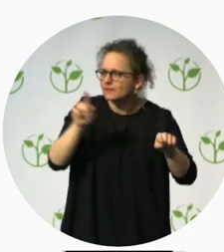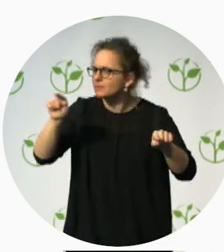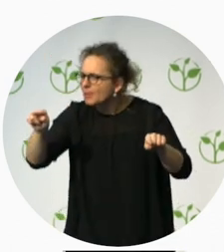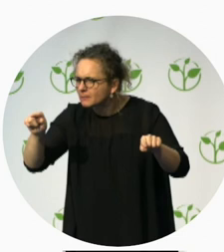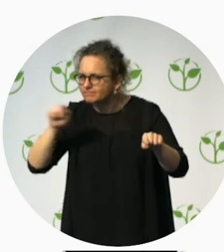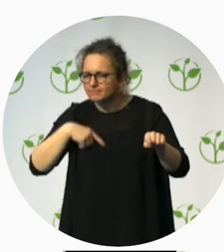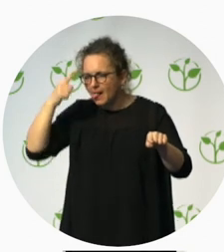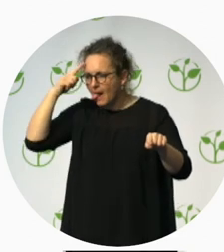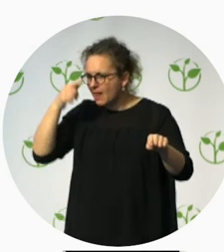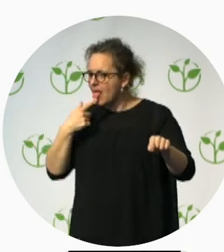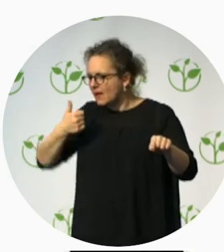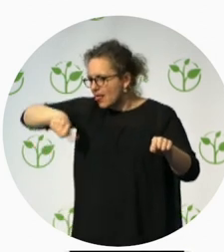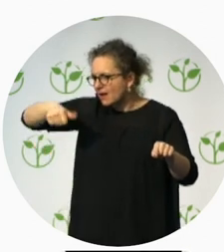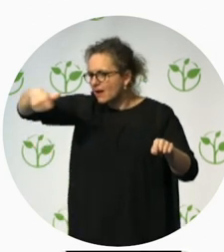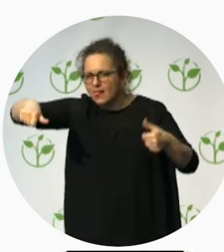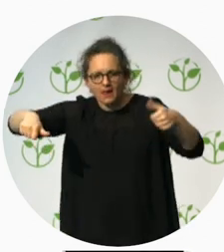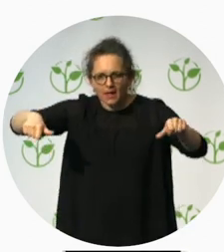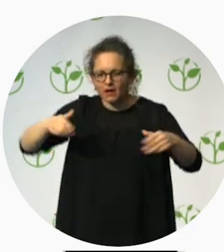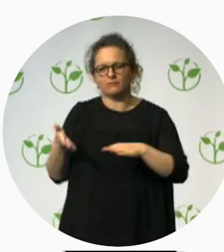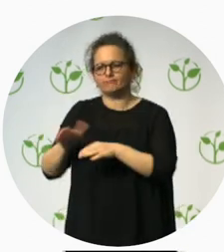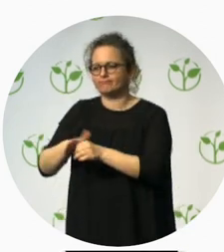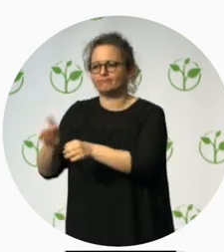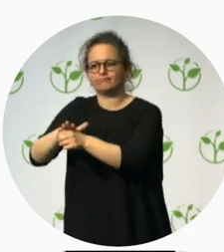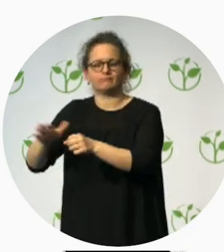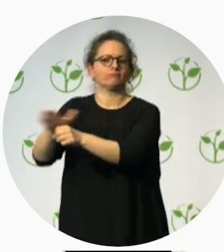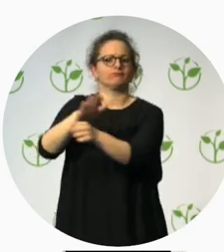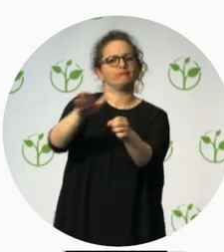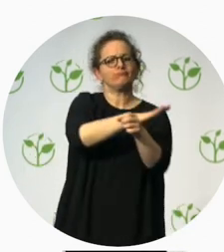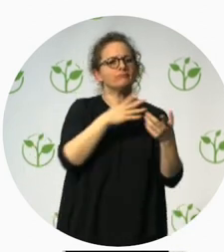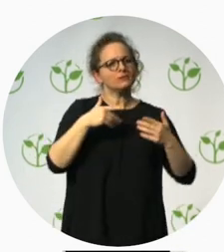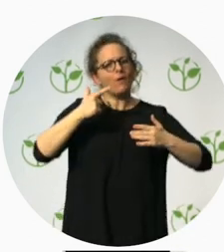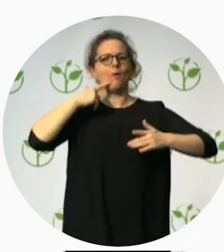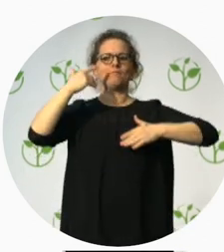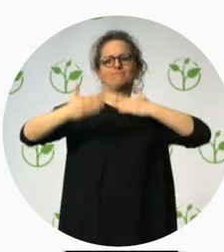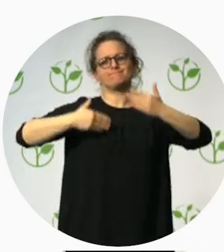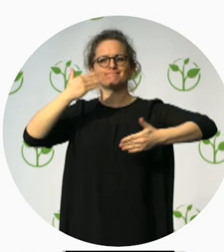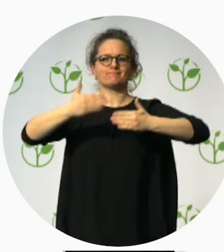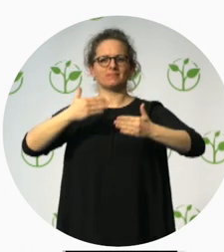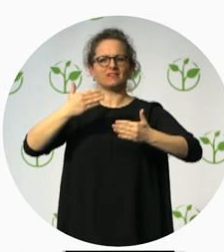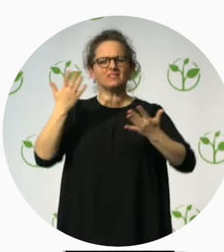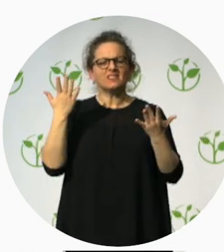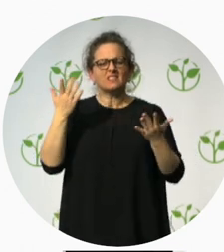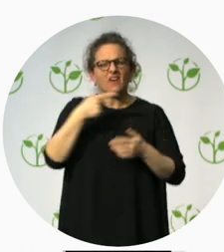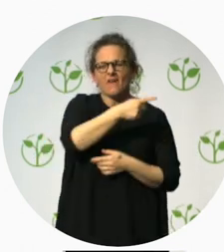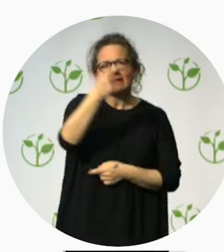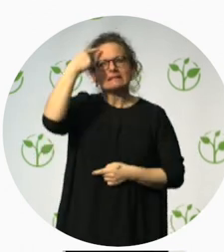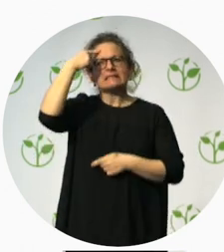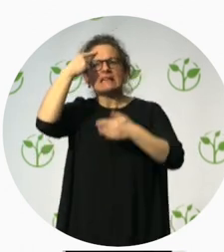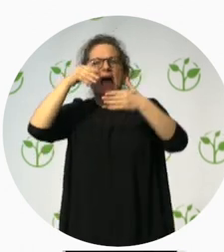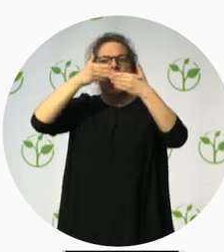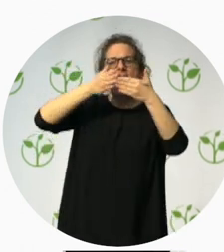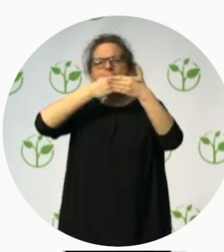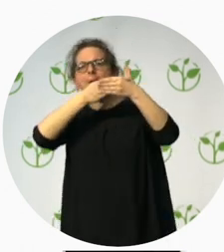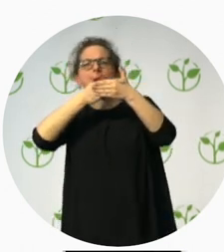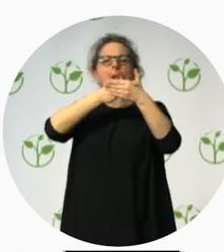be limited by a lack of imagination. But dream bigger dreams, because that's